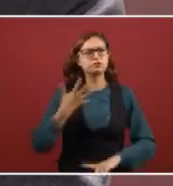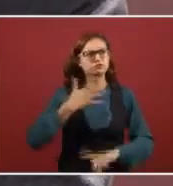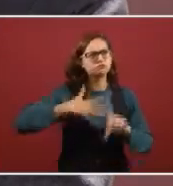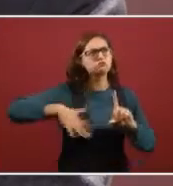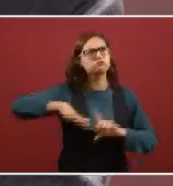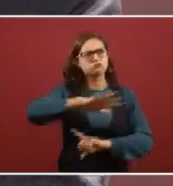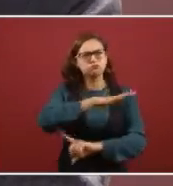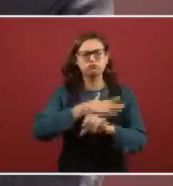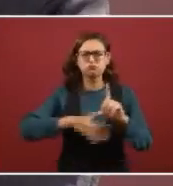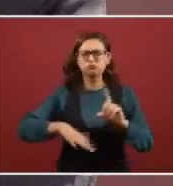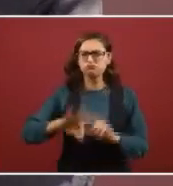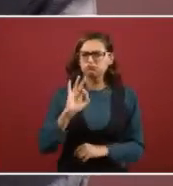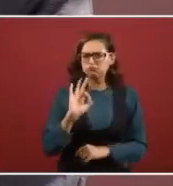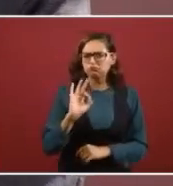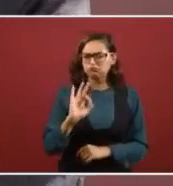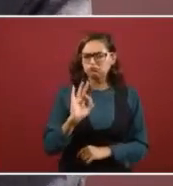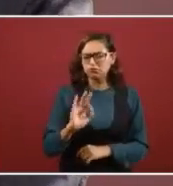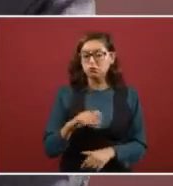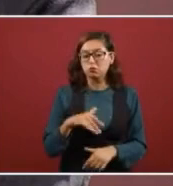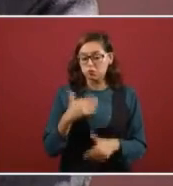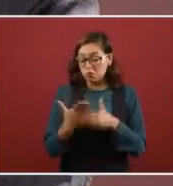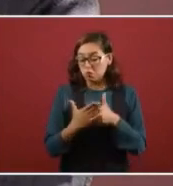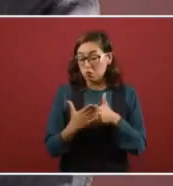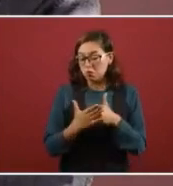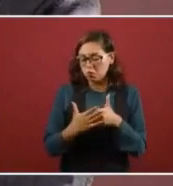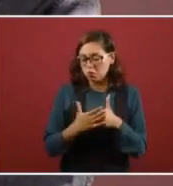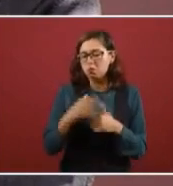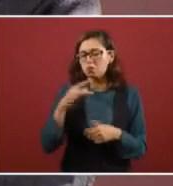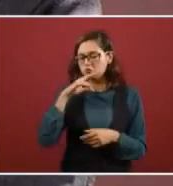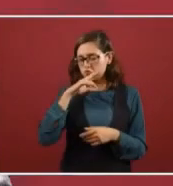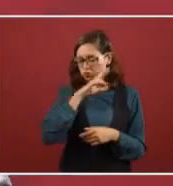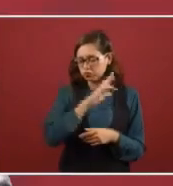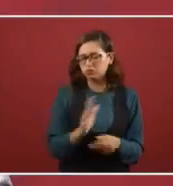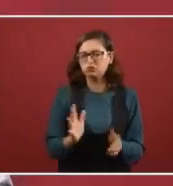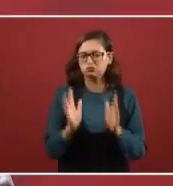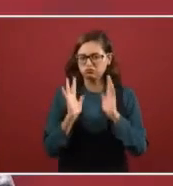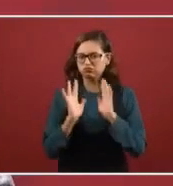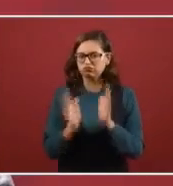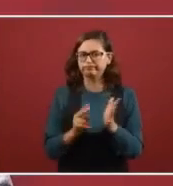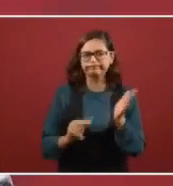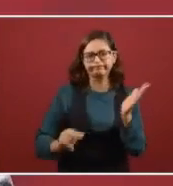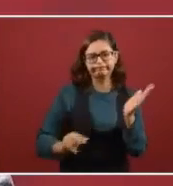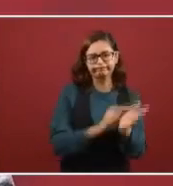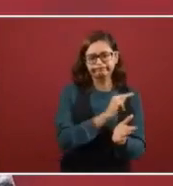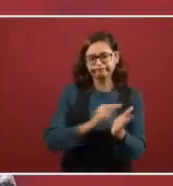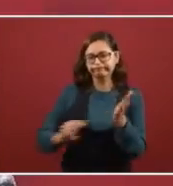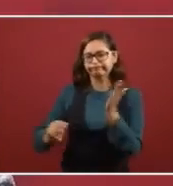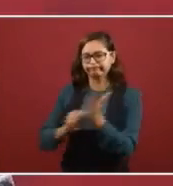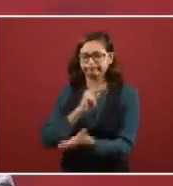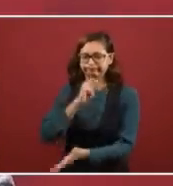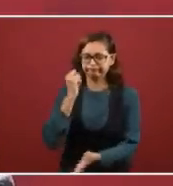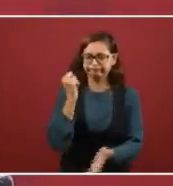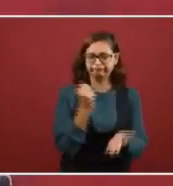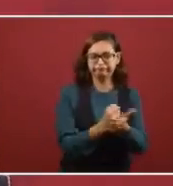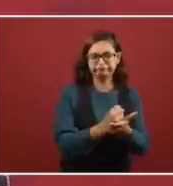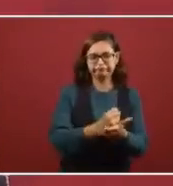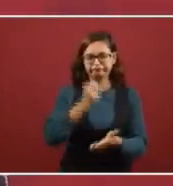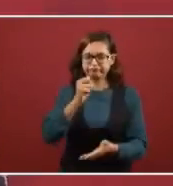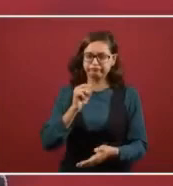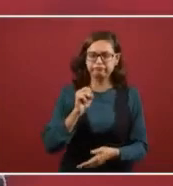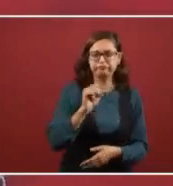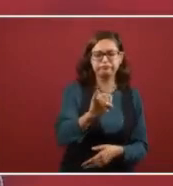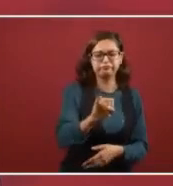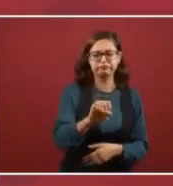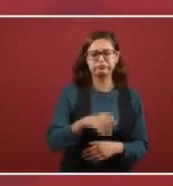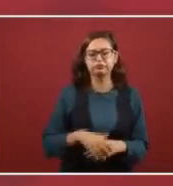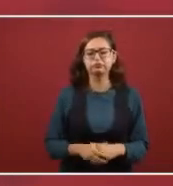que And there's a pronto good environment. se va And a firmar soon, I believe, we'll come to an agreement with that, Estados